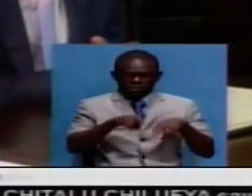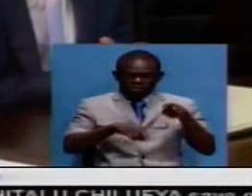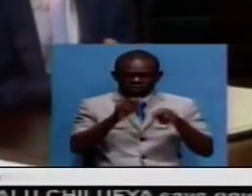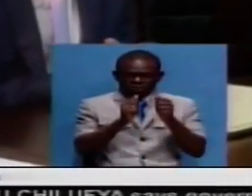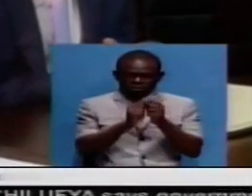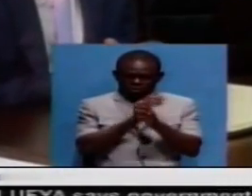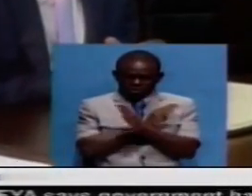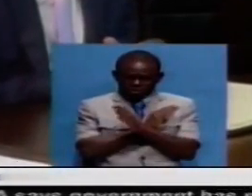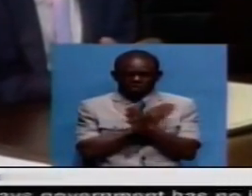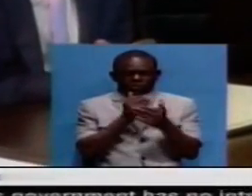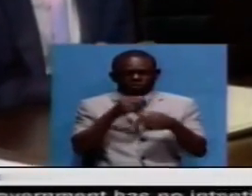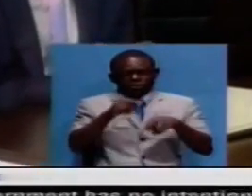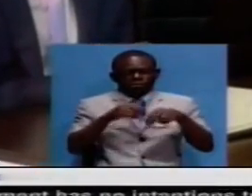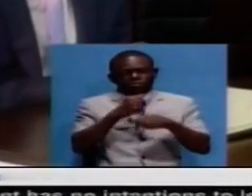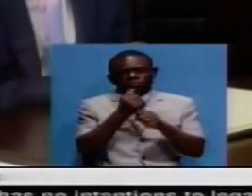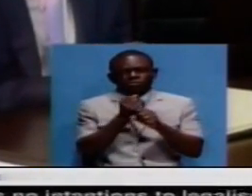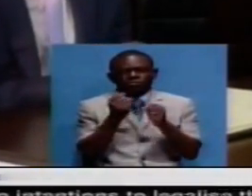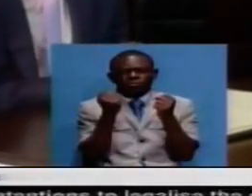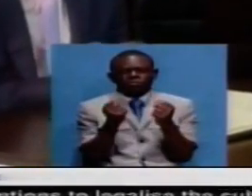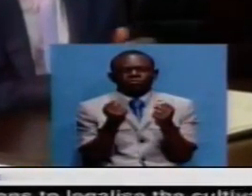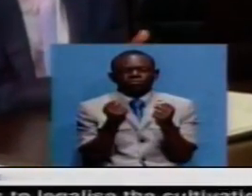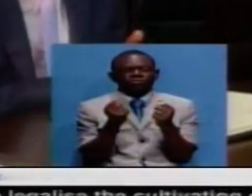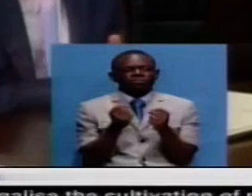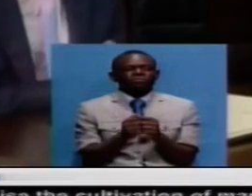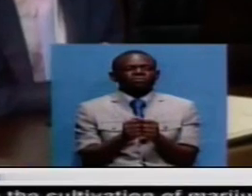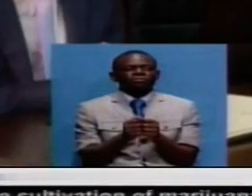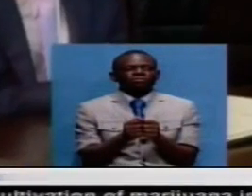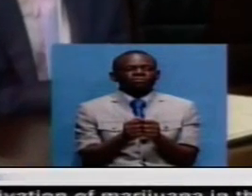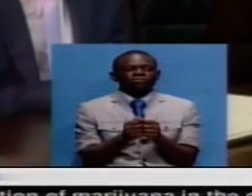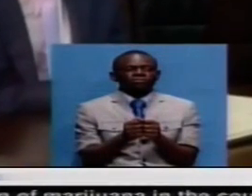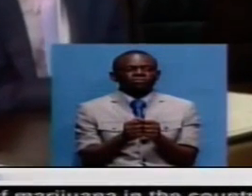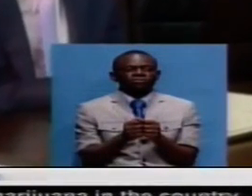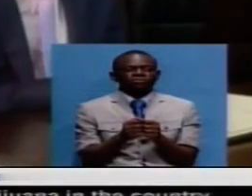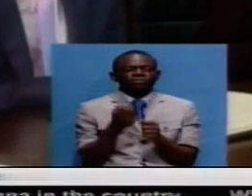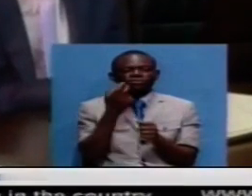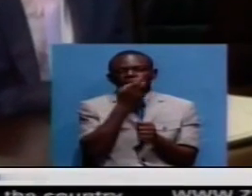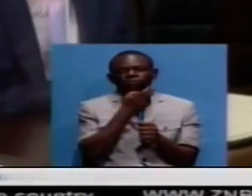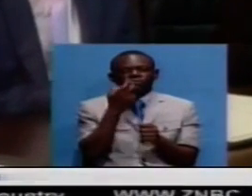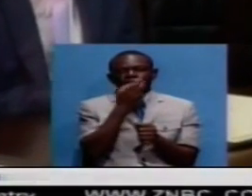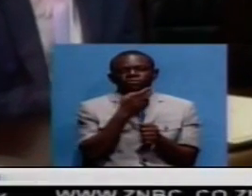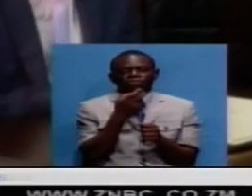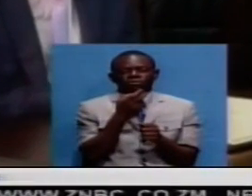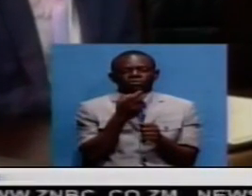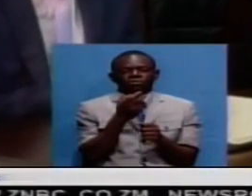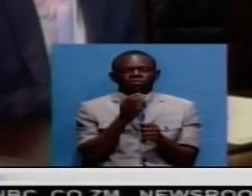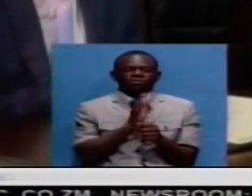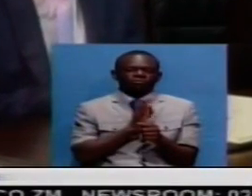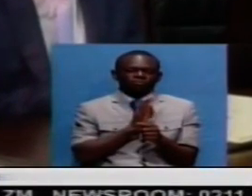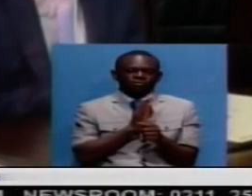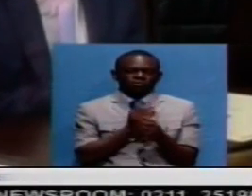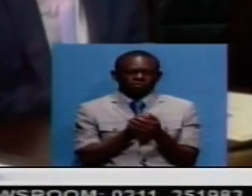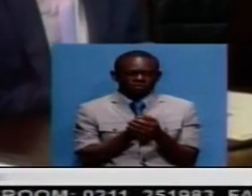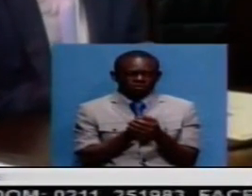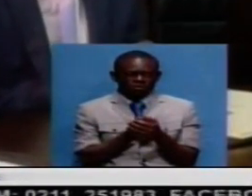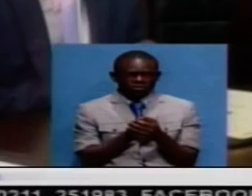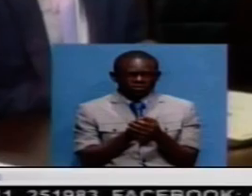Zambian people. Dos contactos que nós fizemos com as nossas entidades em Luanda, from the contacts we have made with our